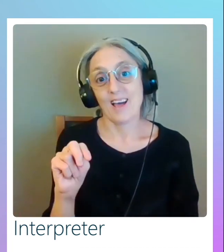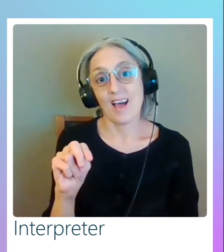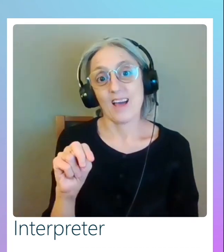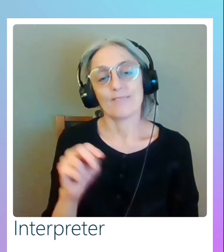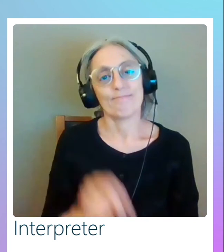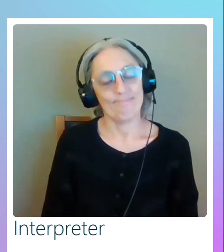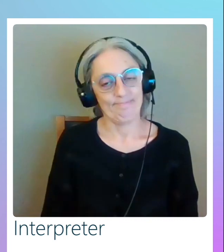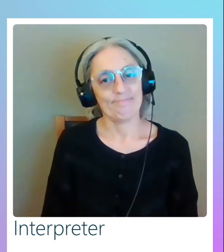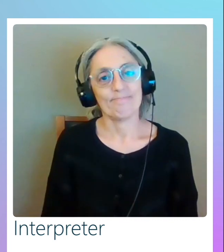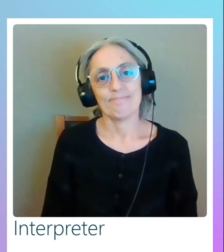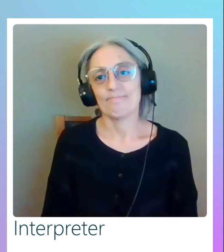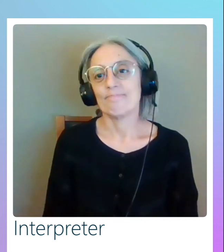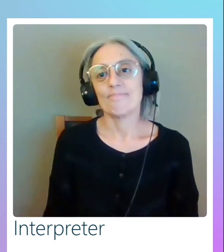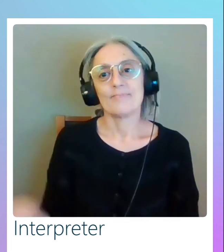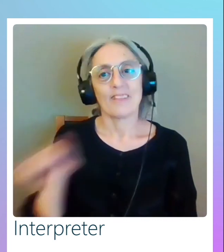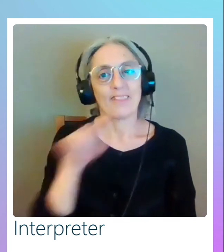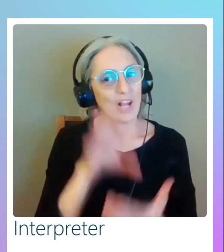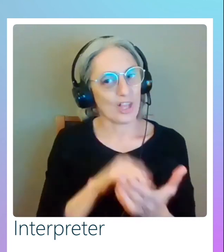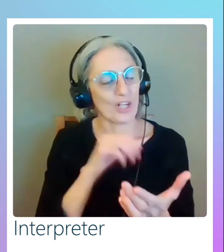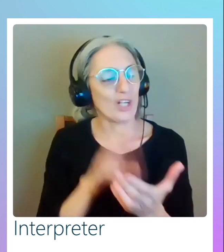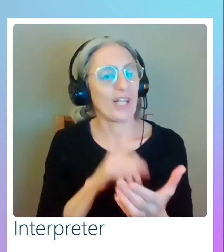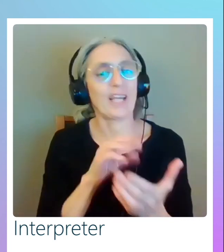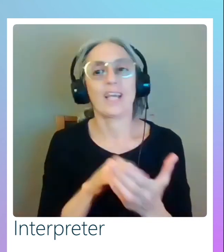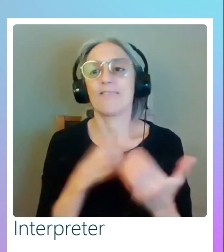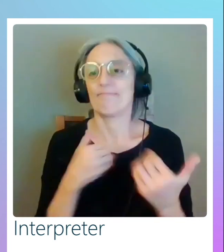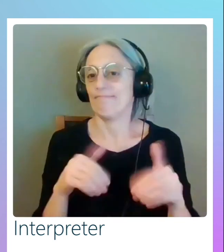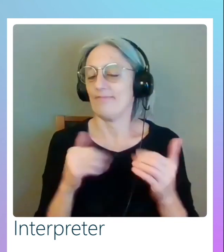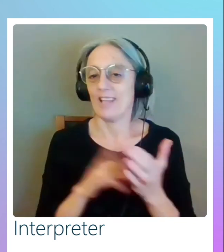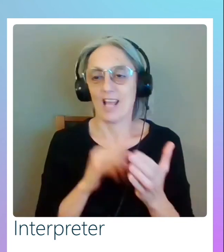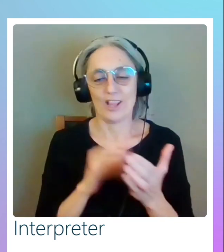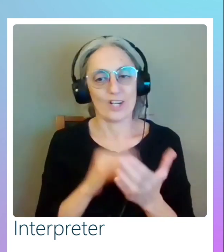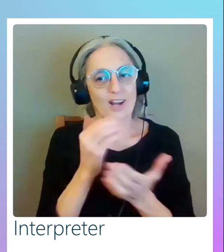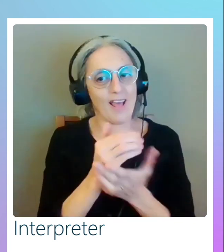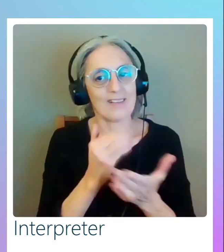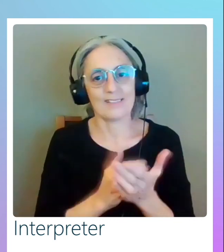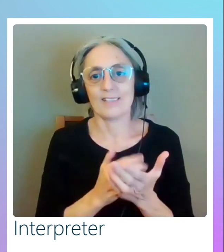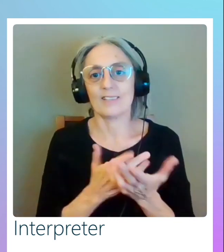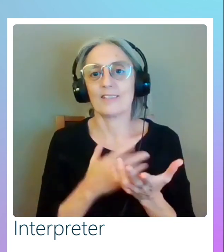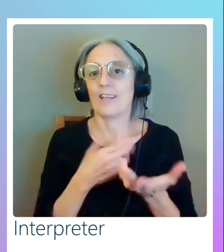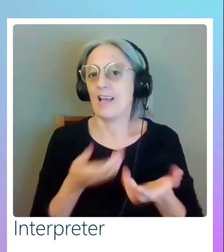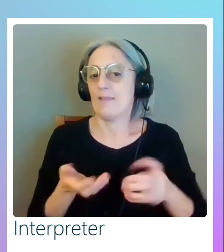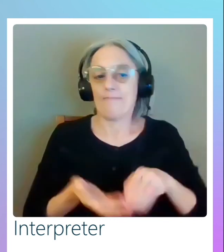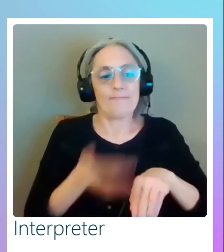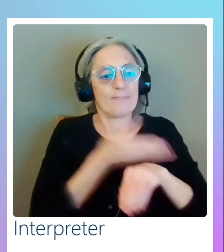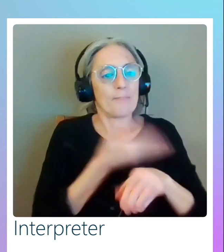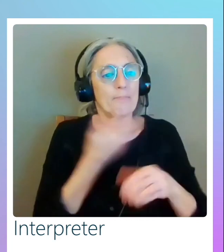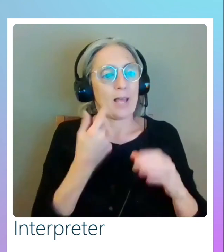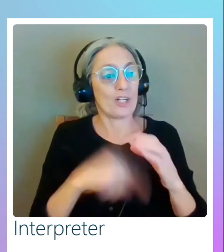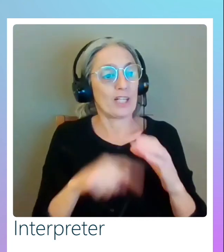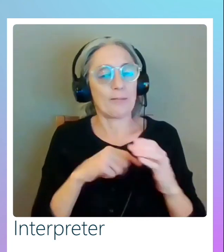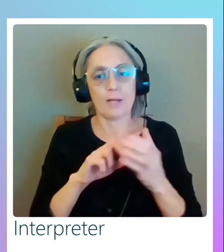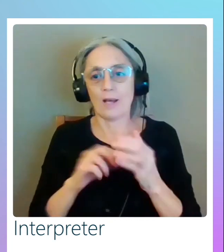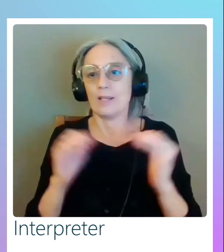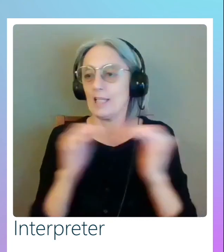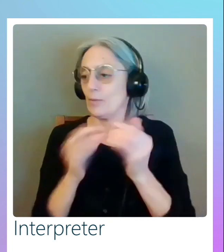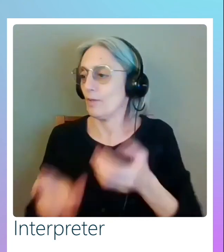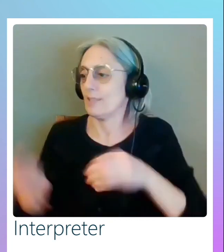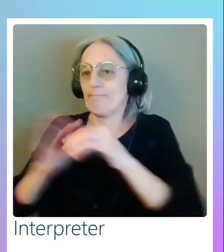they're learning lessons. They learned and they have increased